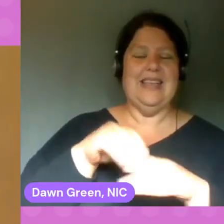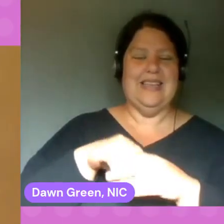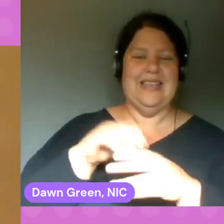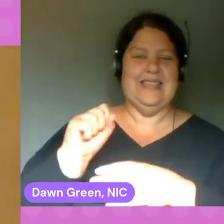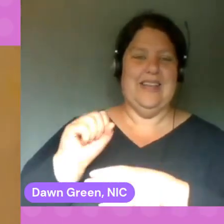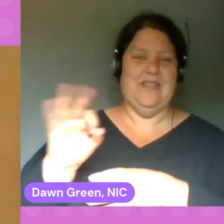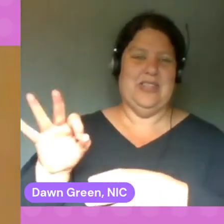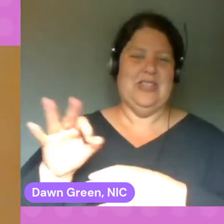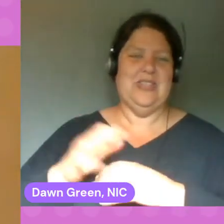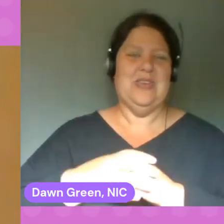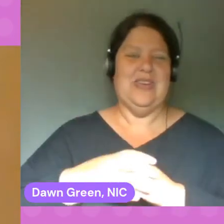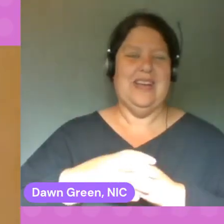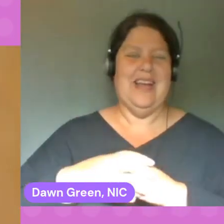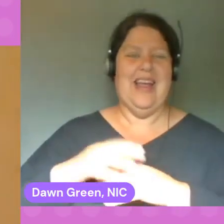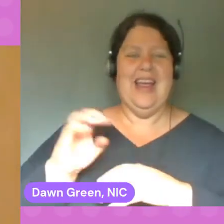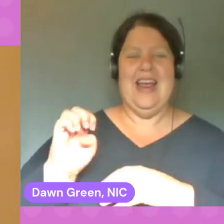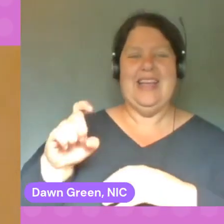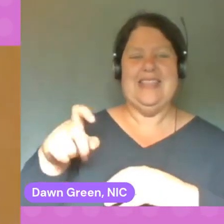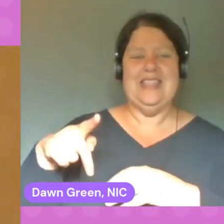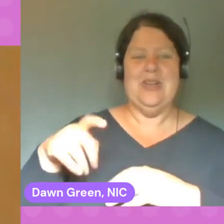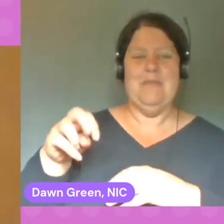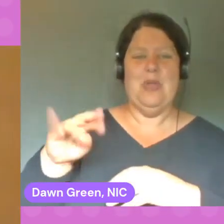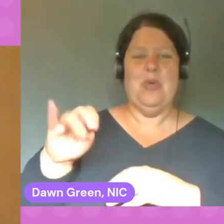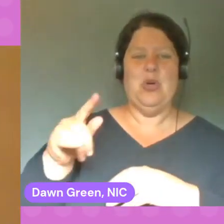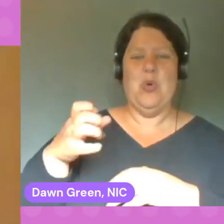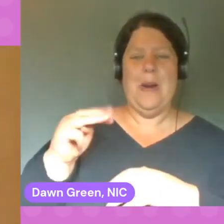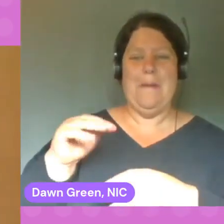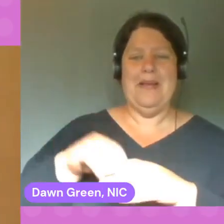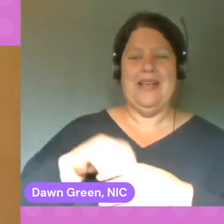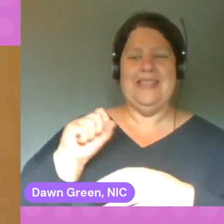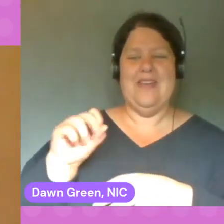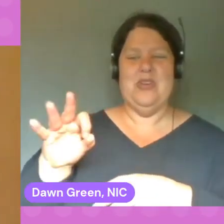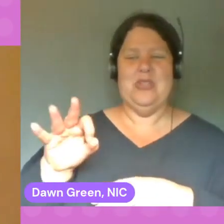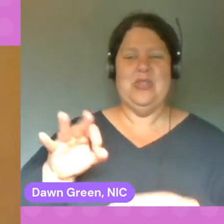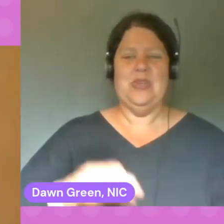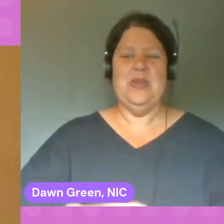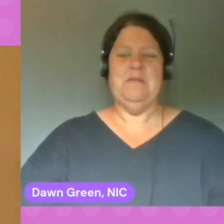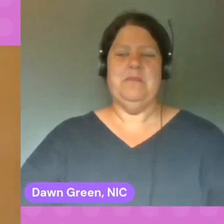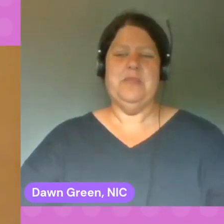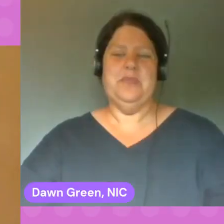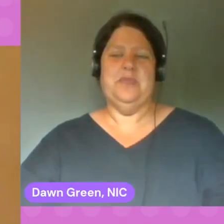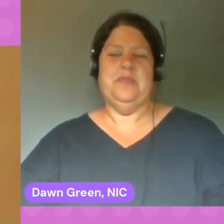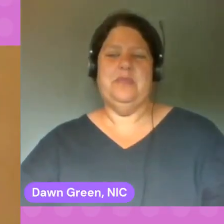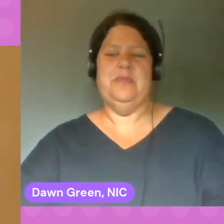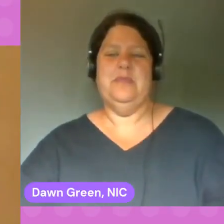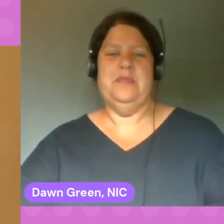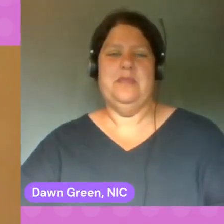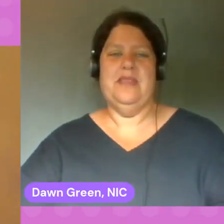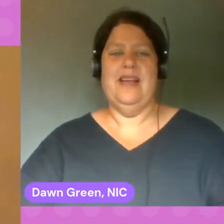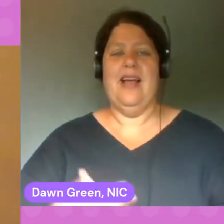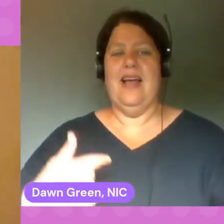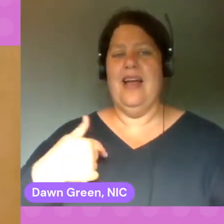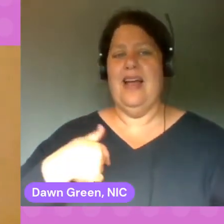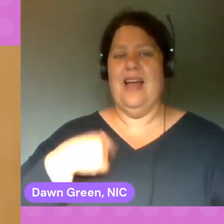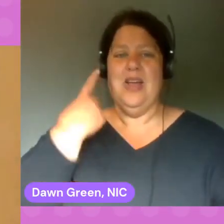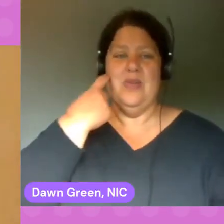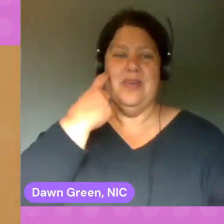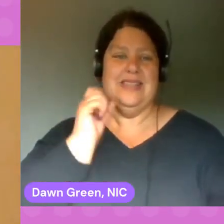At Exploratorium in San Francisco. So what I'm working on right now is I just